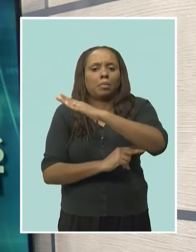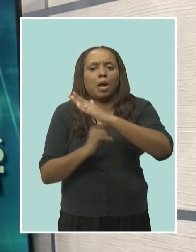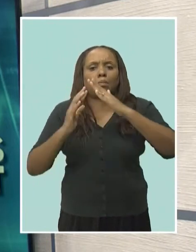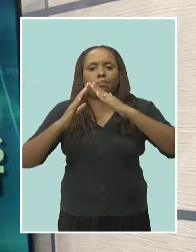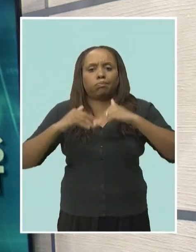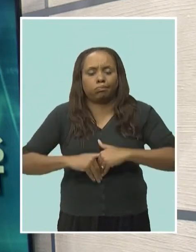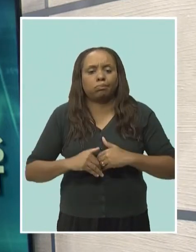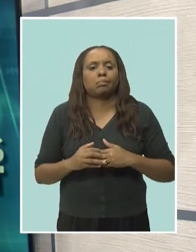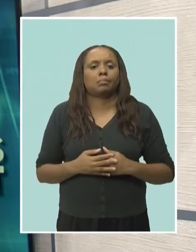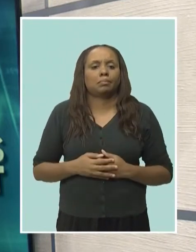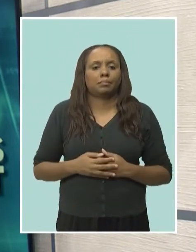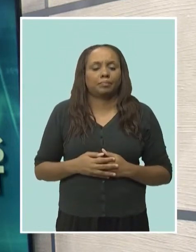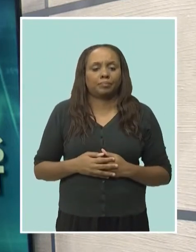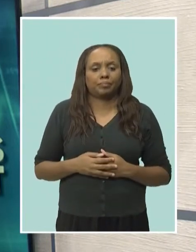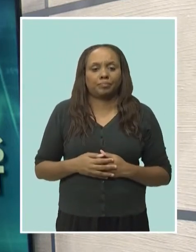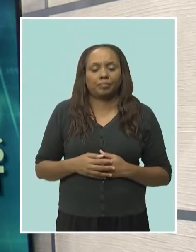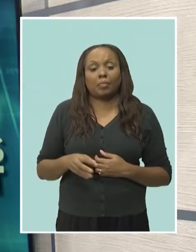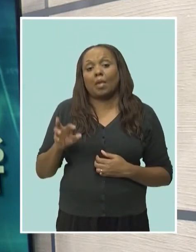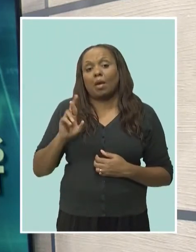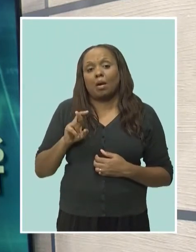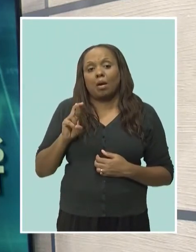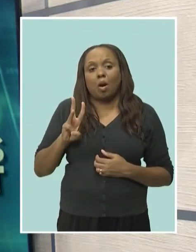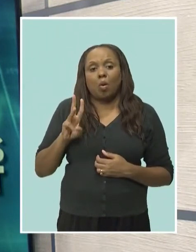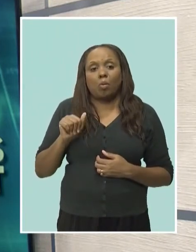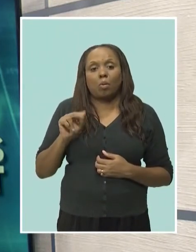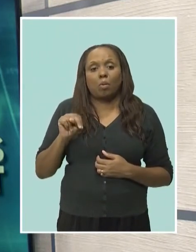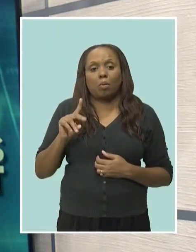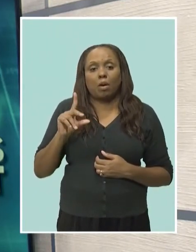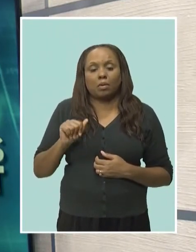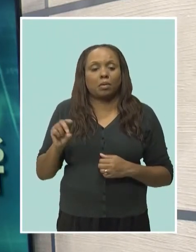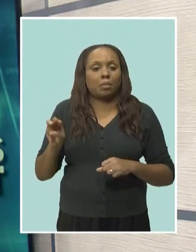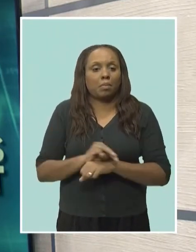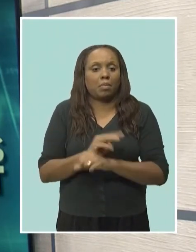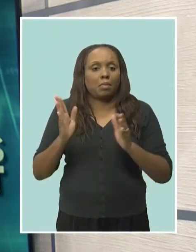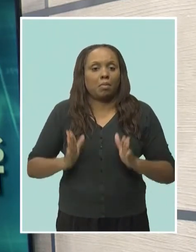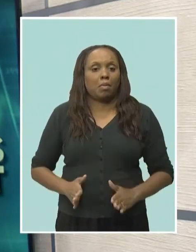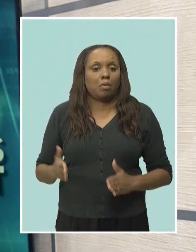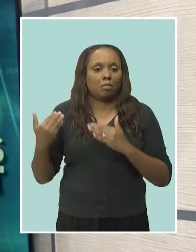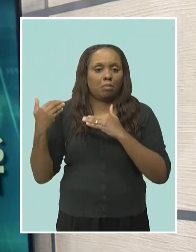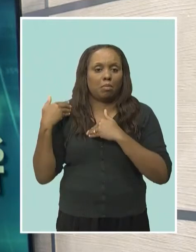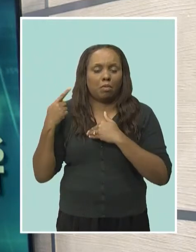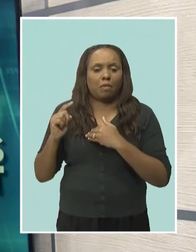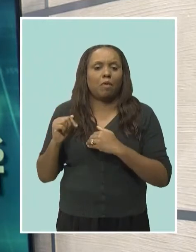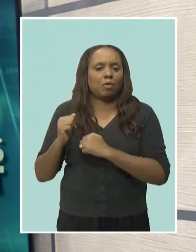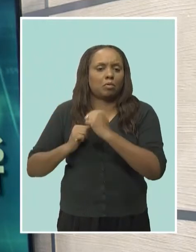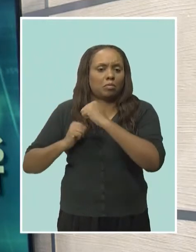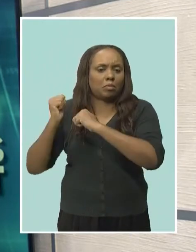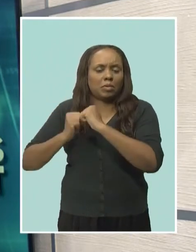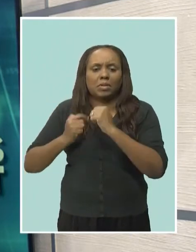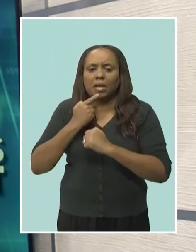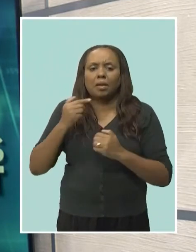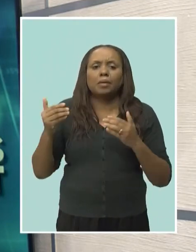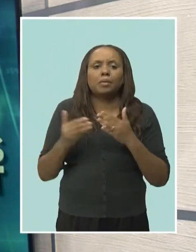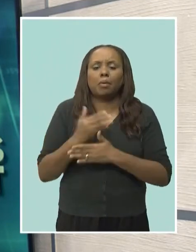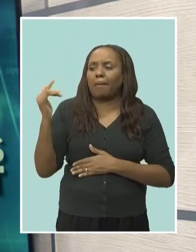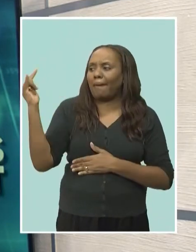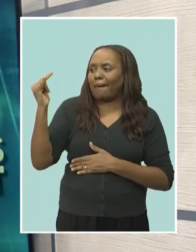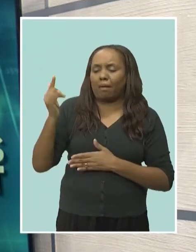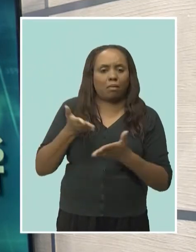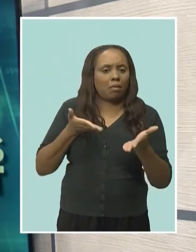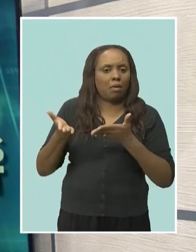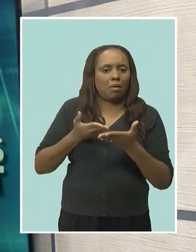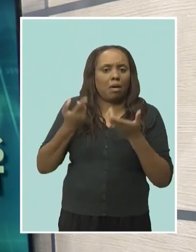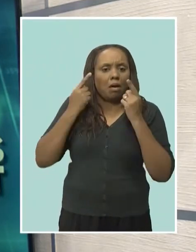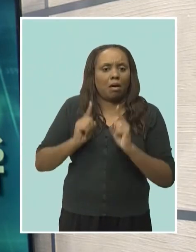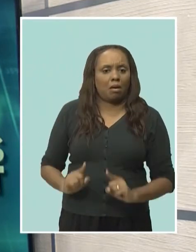Rwanda's Minister of Infrastructure, Ernest N. Sabimana, says a new air services agreement inked with Barbados takes the country one